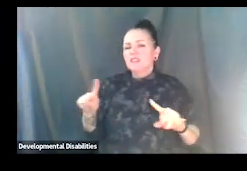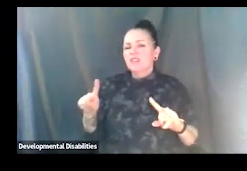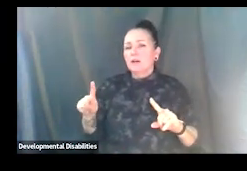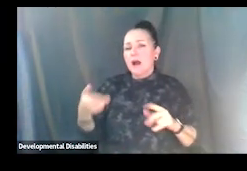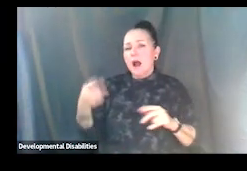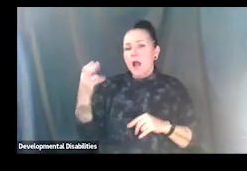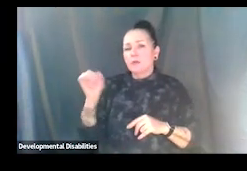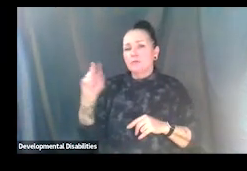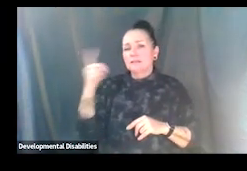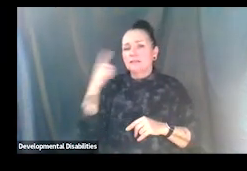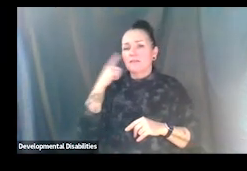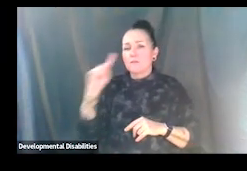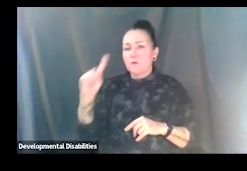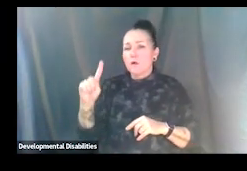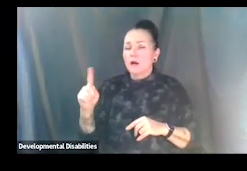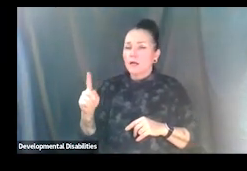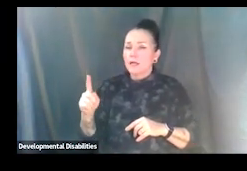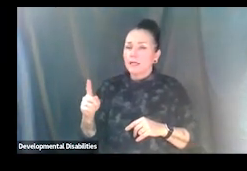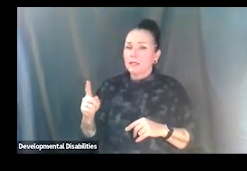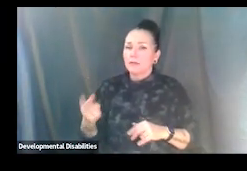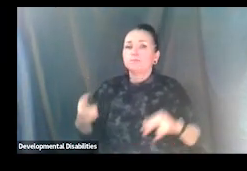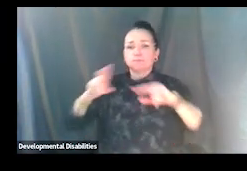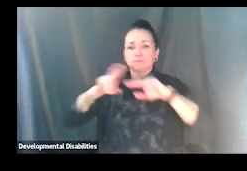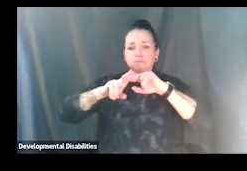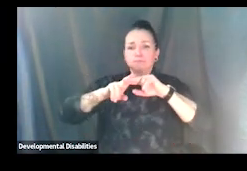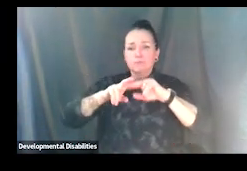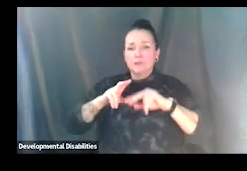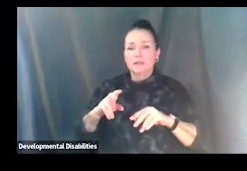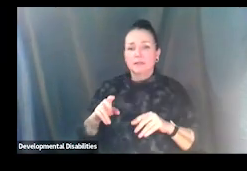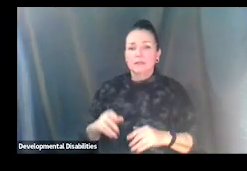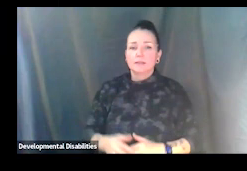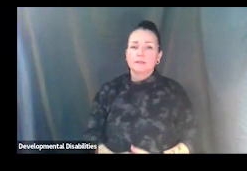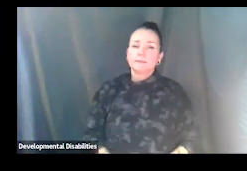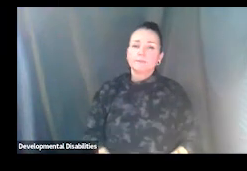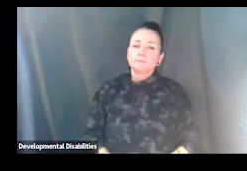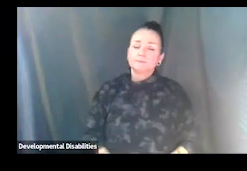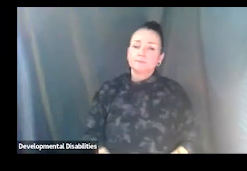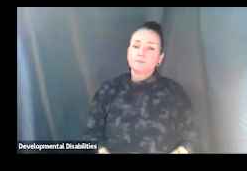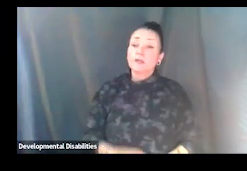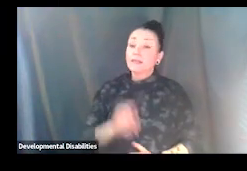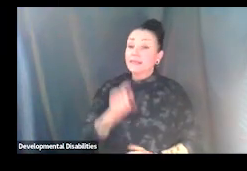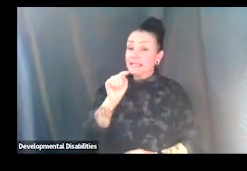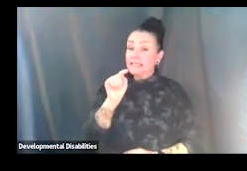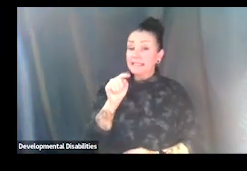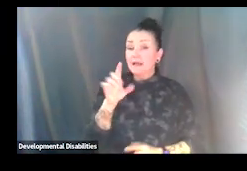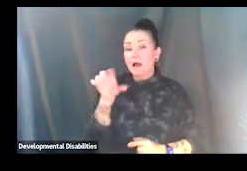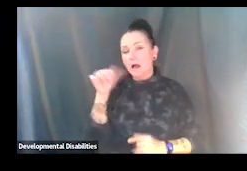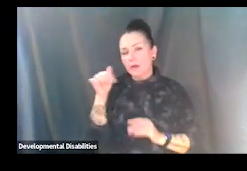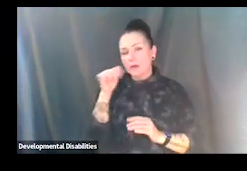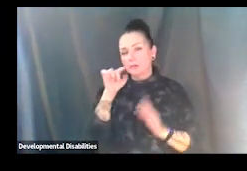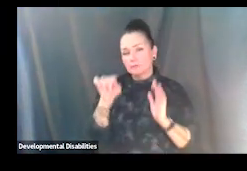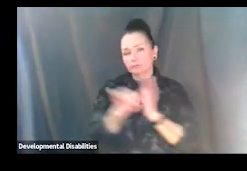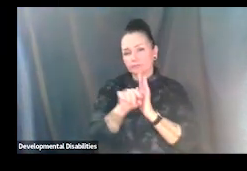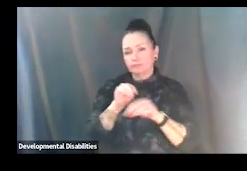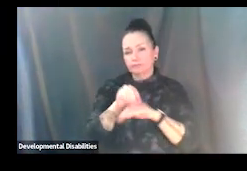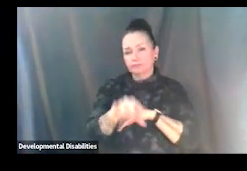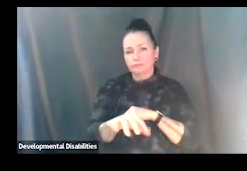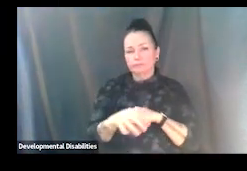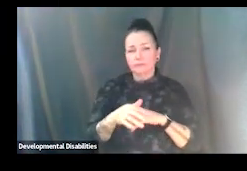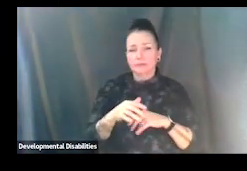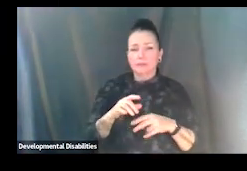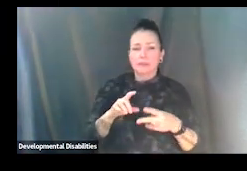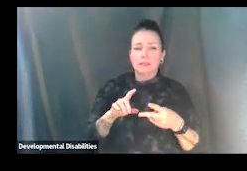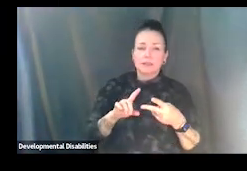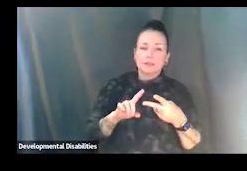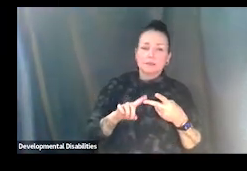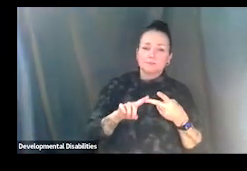So other symptoms, side effects that we worry about or look for anyway, are extrapyramidal symptoms, so stiffness and tremors, and then tardive dyskinesia